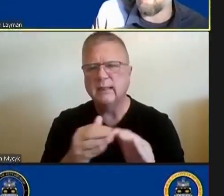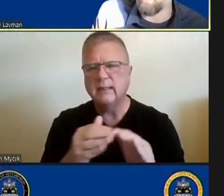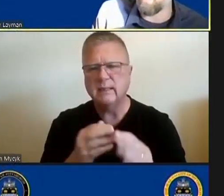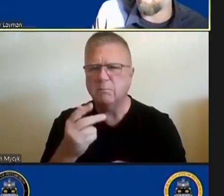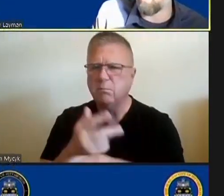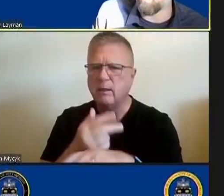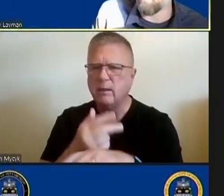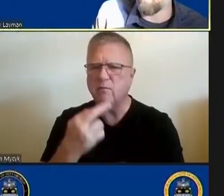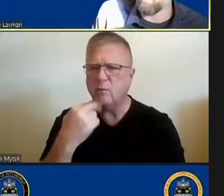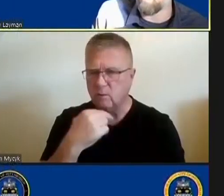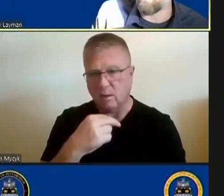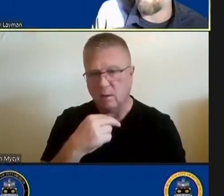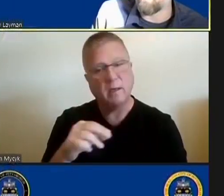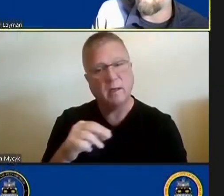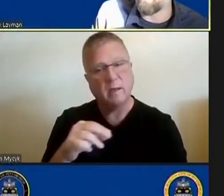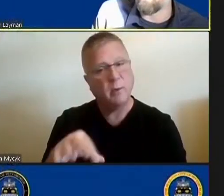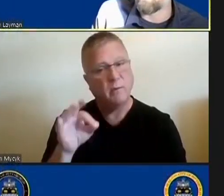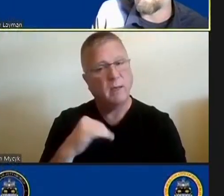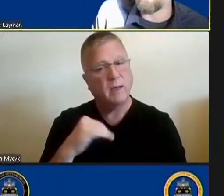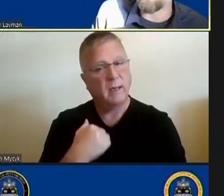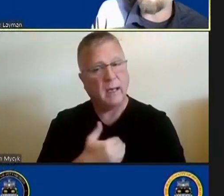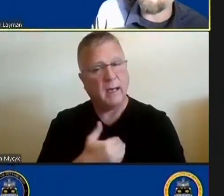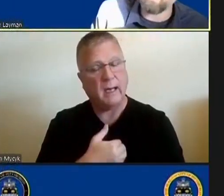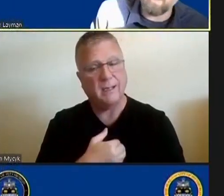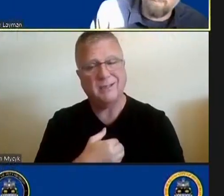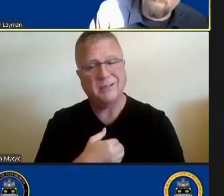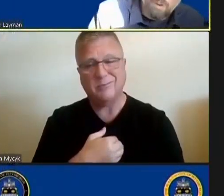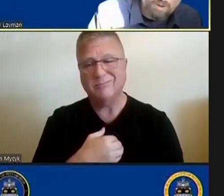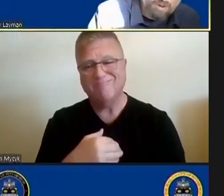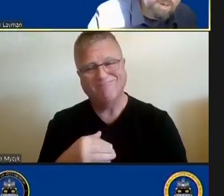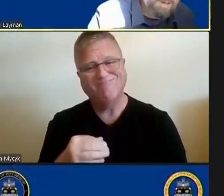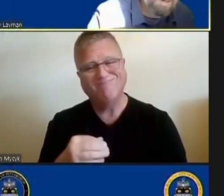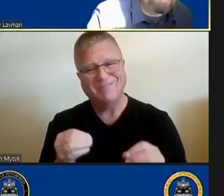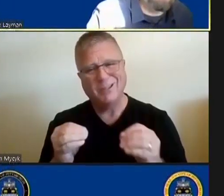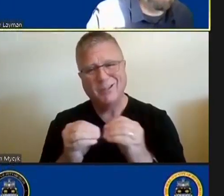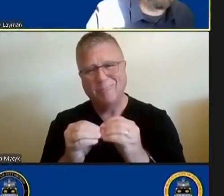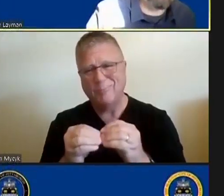ours were significantly more,